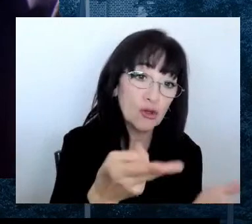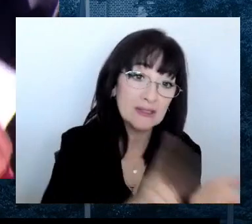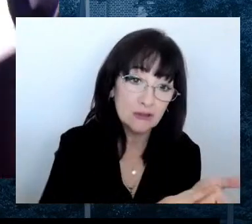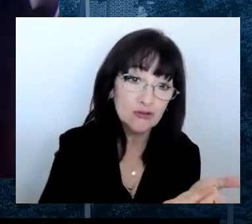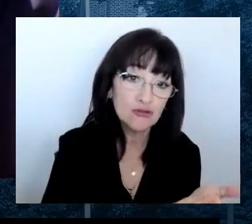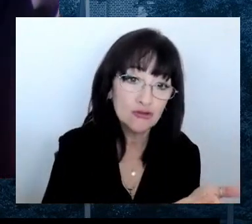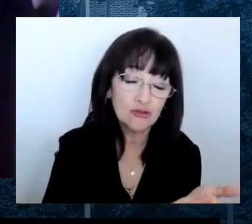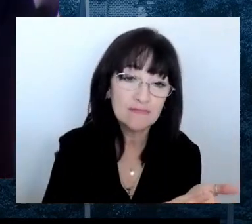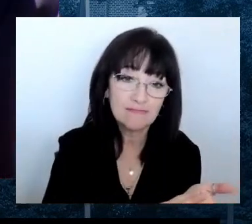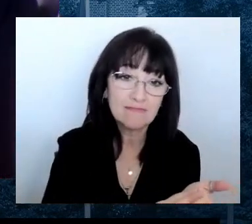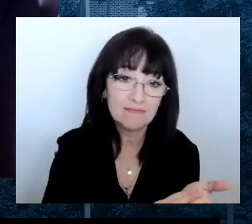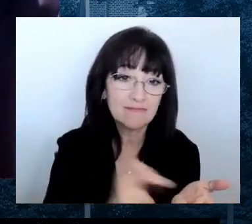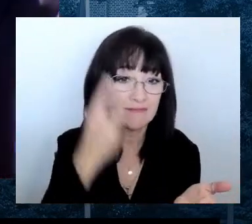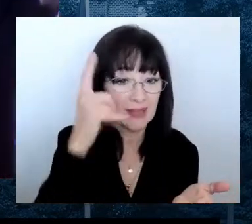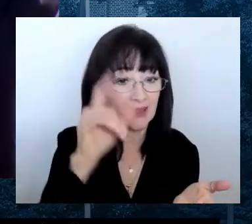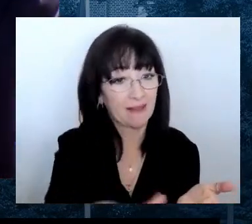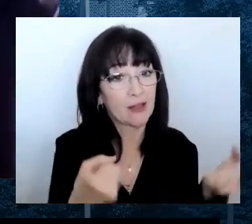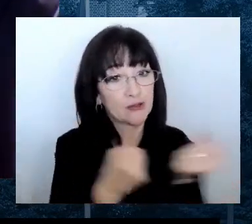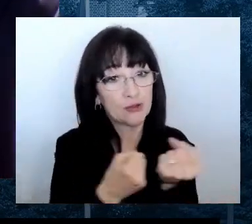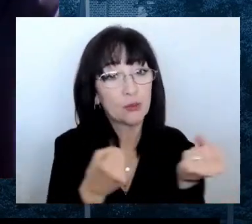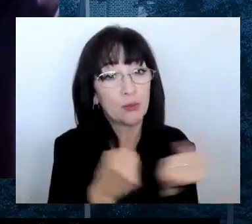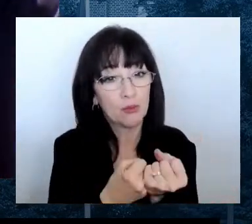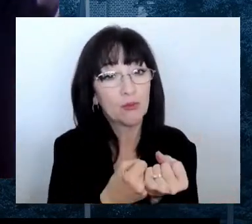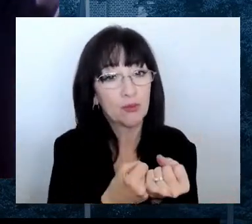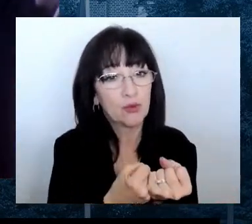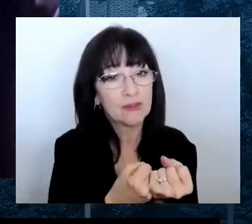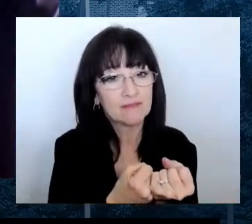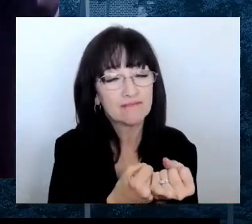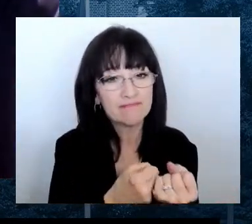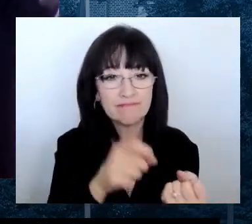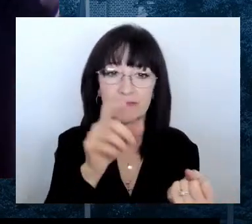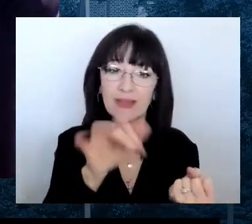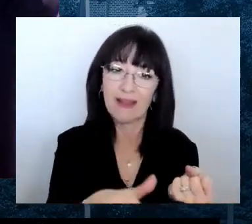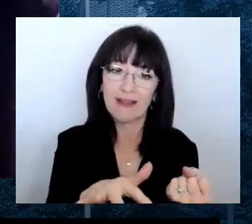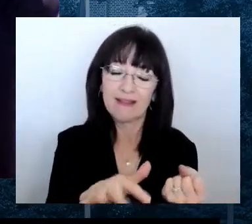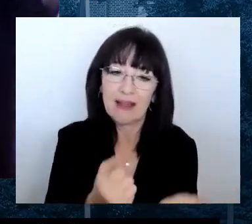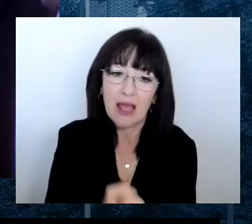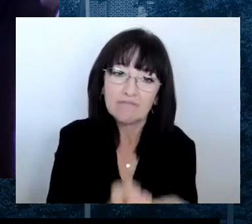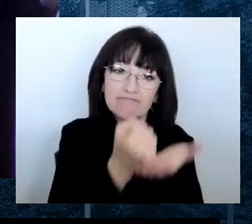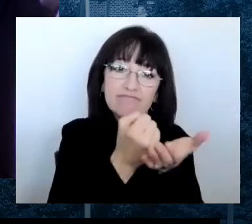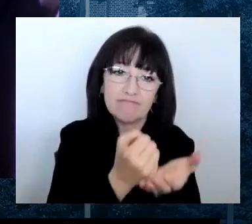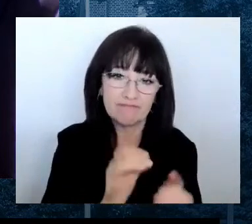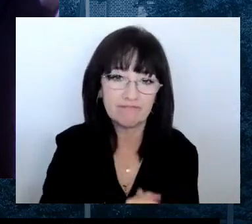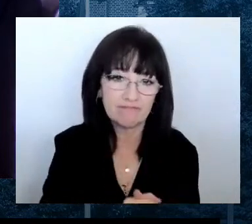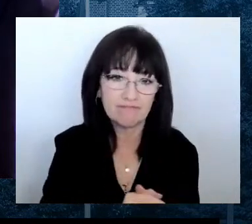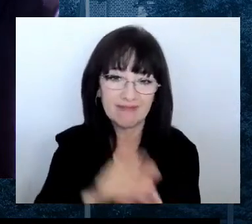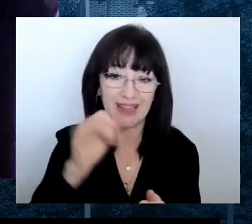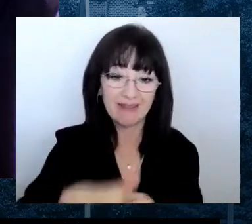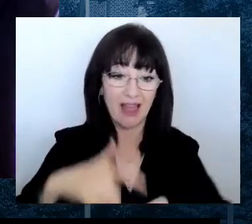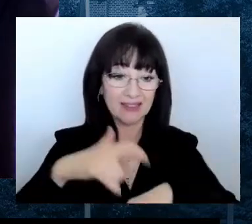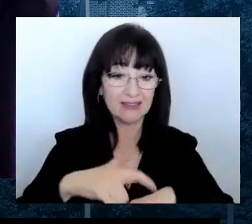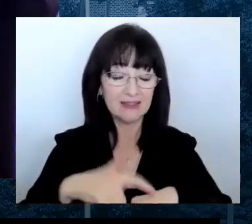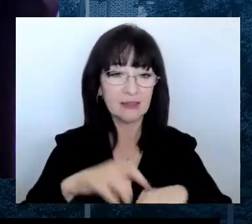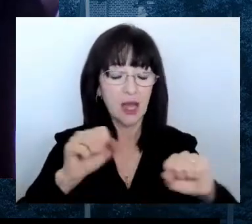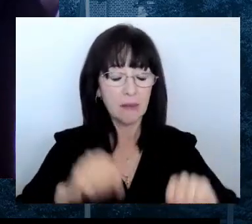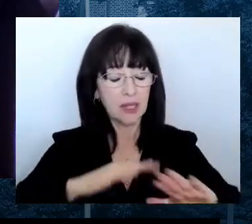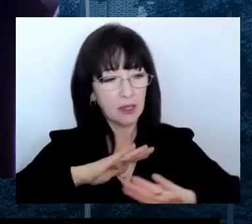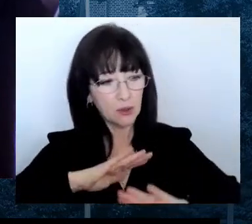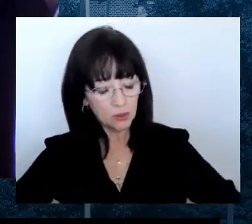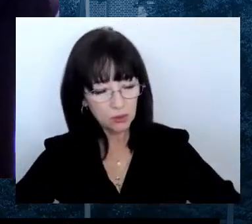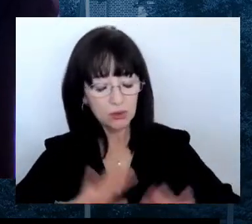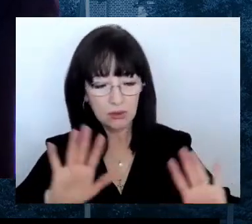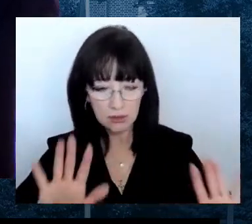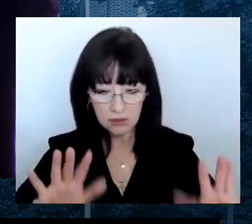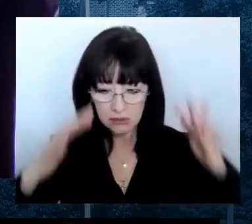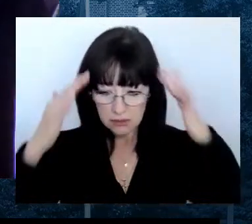that layer of support, that breathing room, that time to care, it will no longer just be a matter of